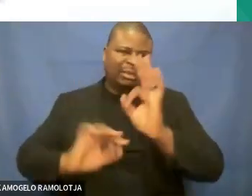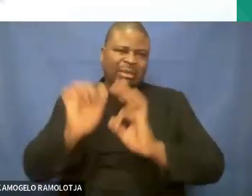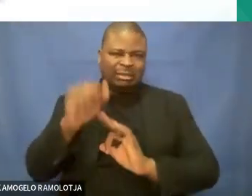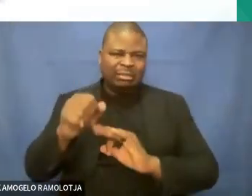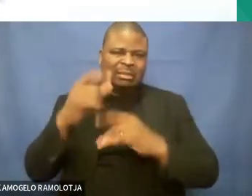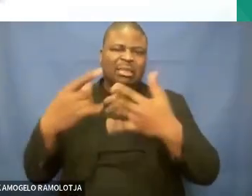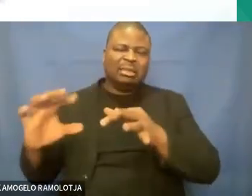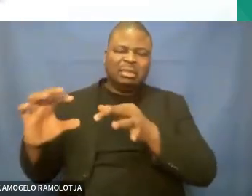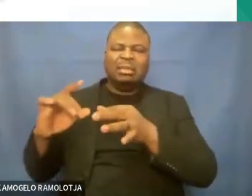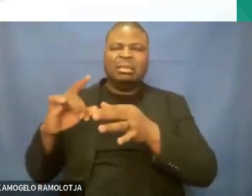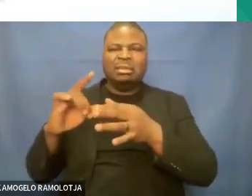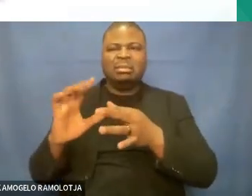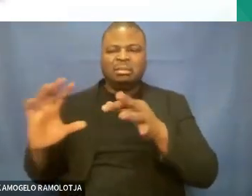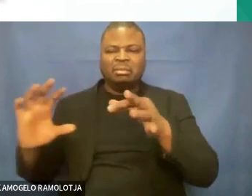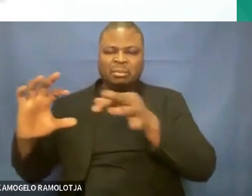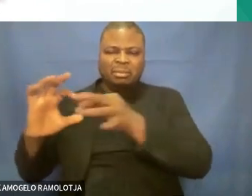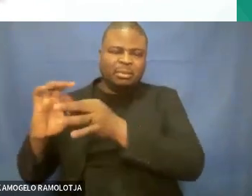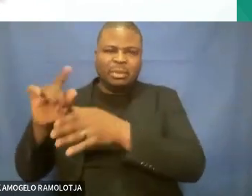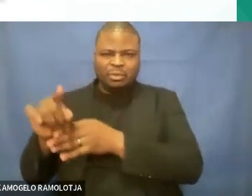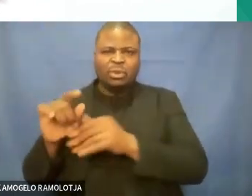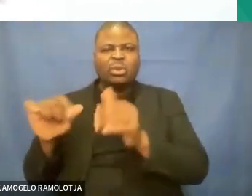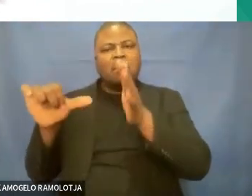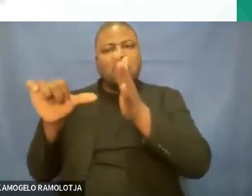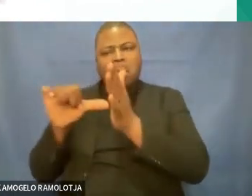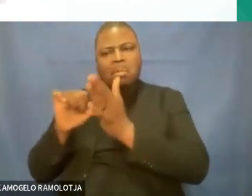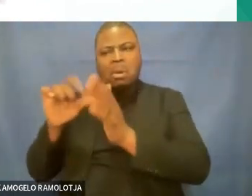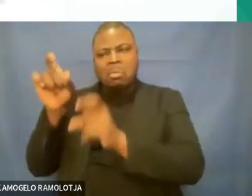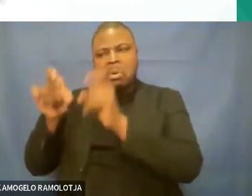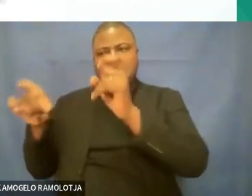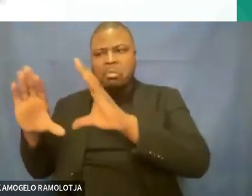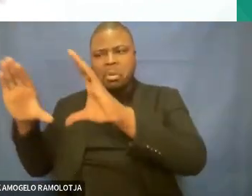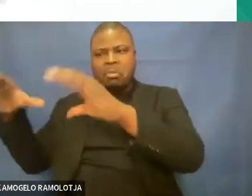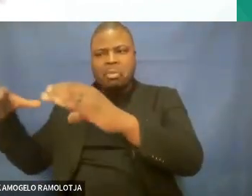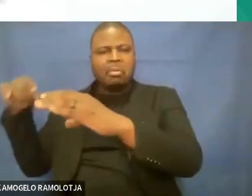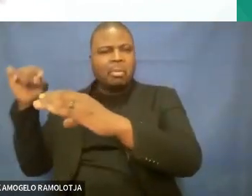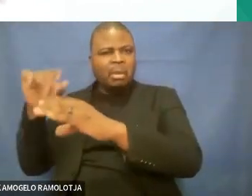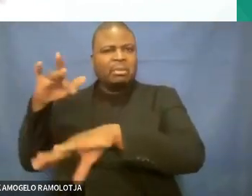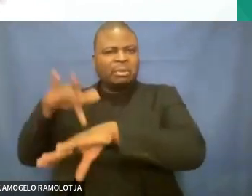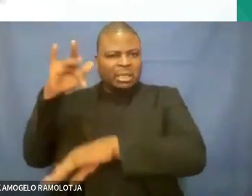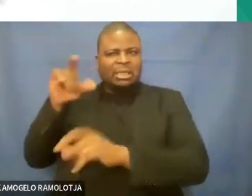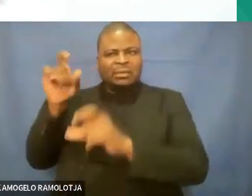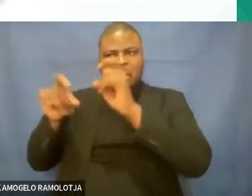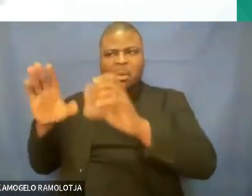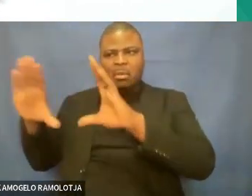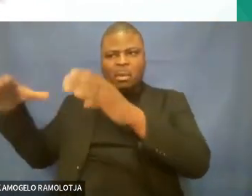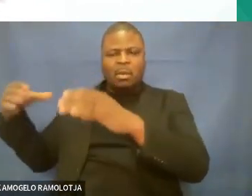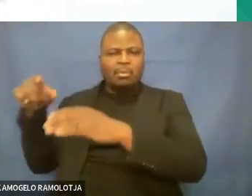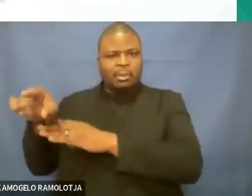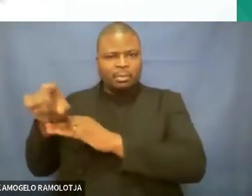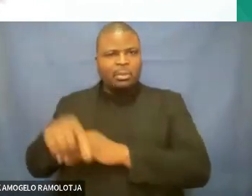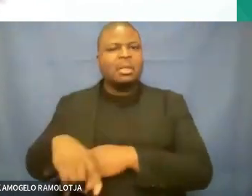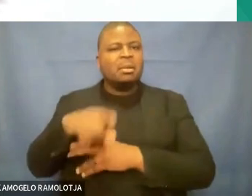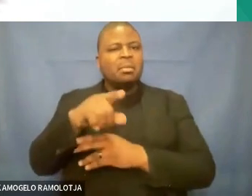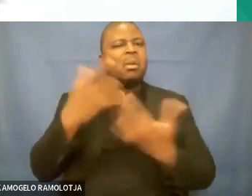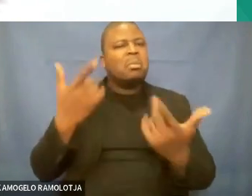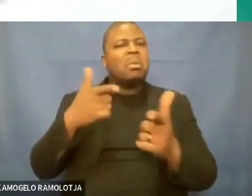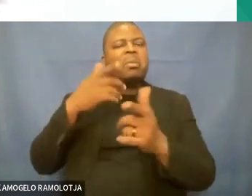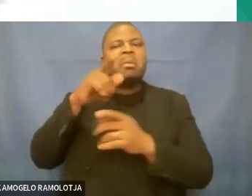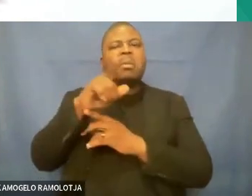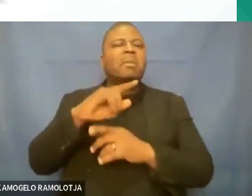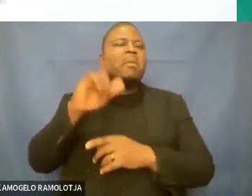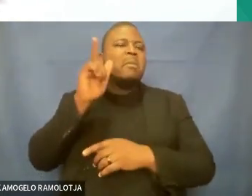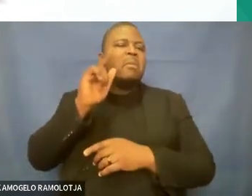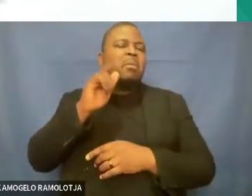key populations? For instance, when we talk about men, young men that have sex with men, as well as the